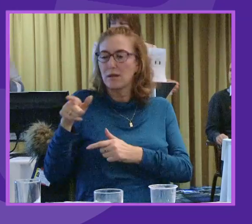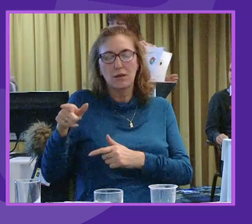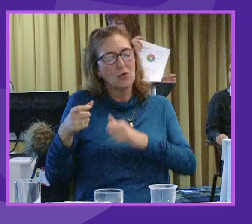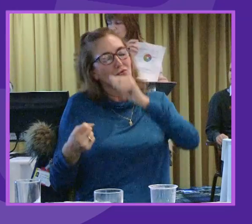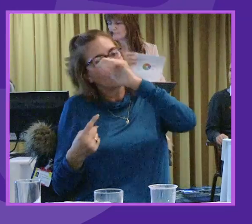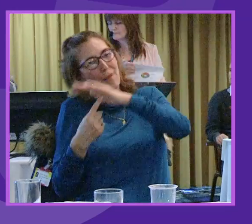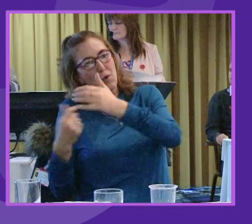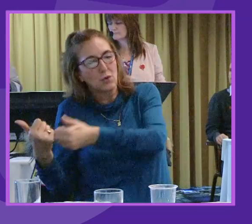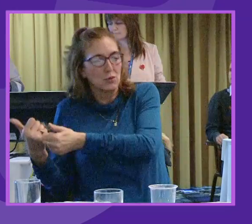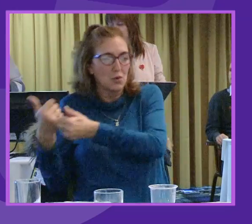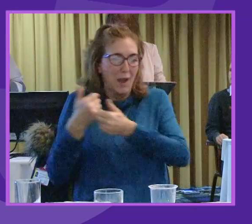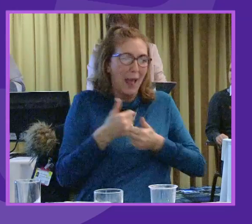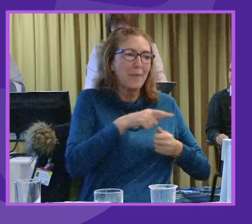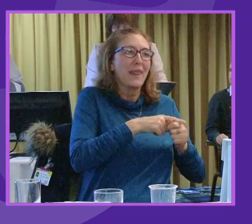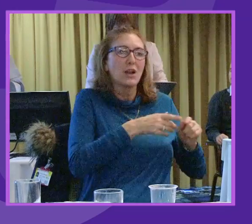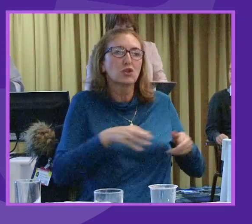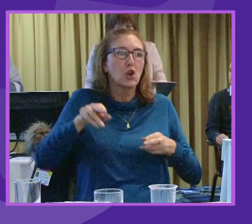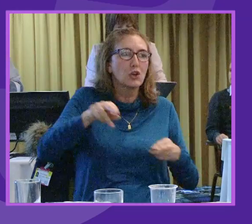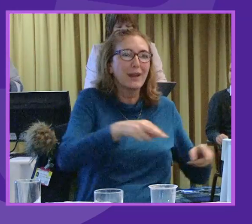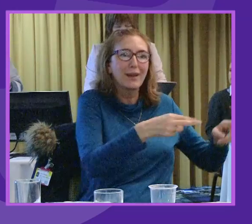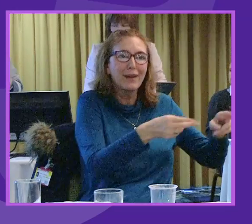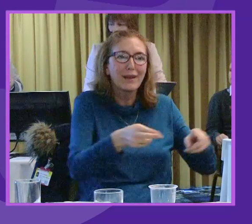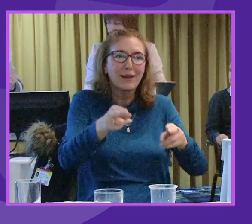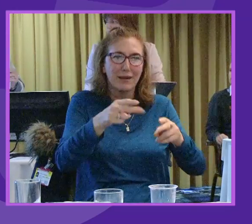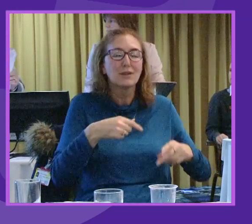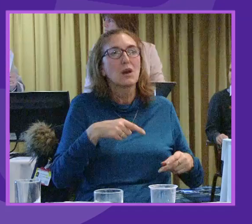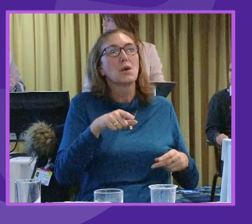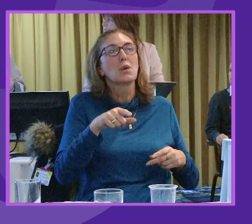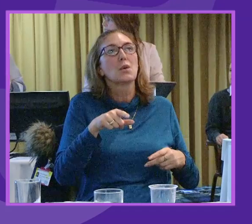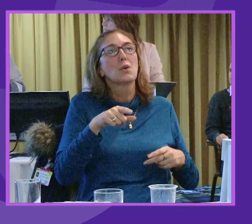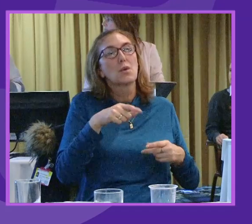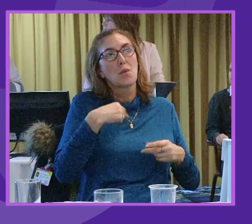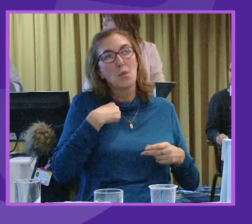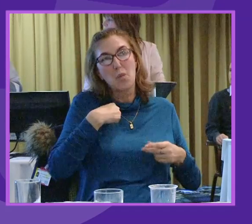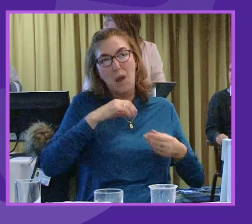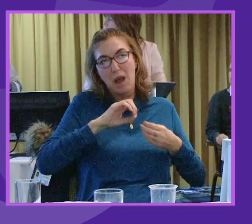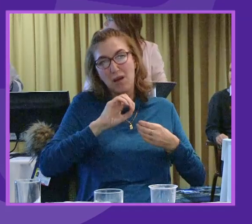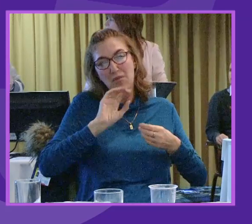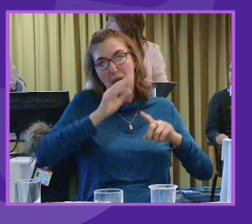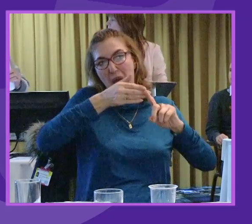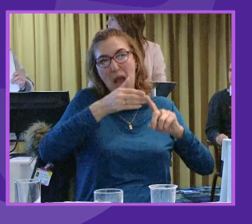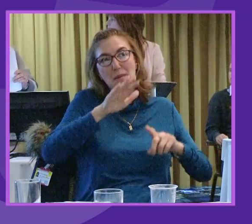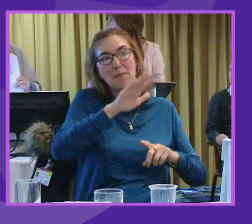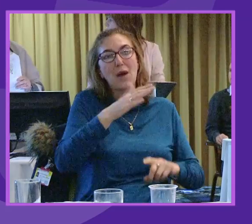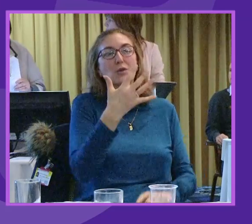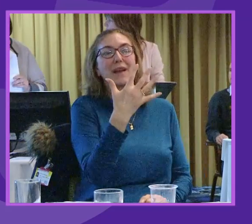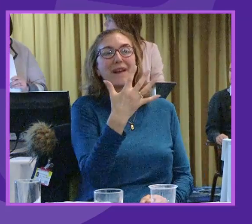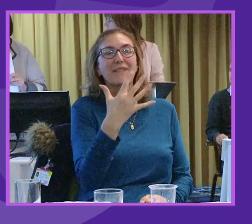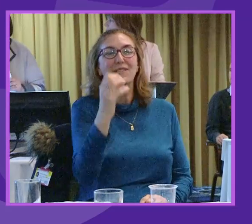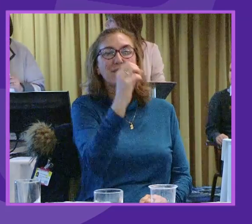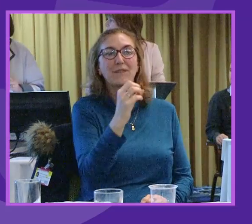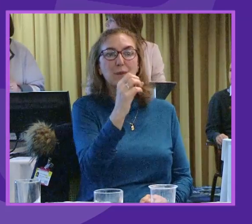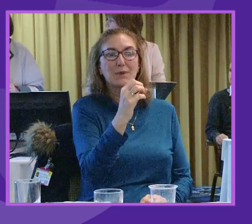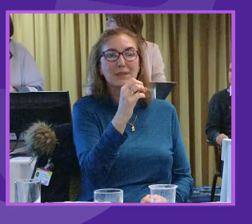believe our Chief Exec wants at least 50% of our workforce to share their lived experience. I